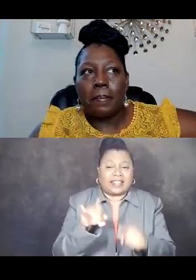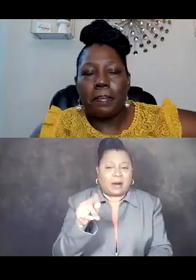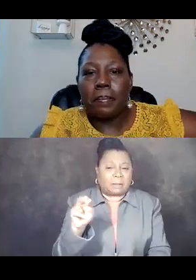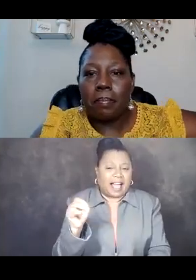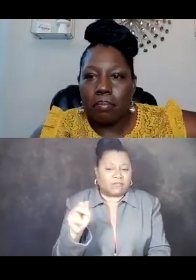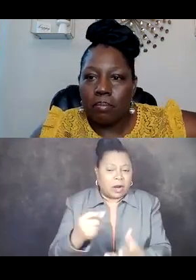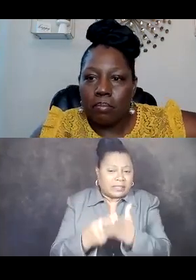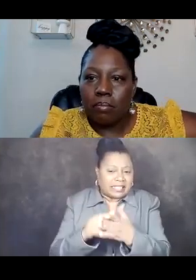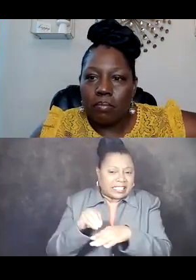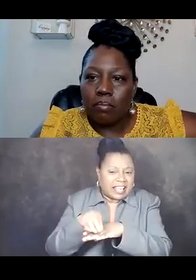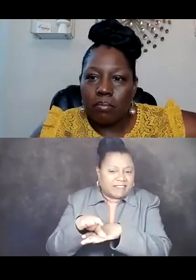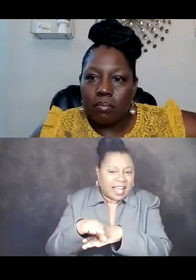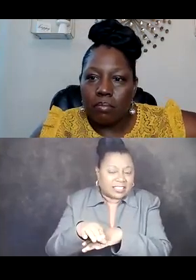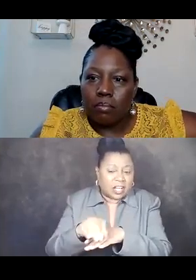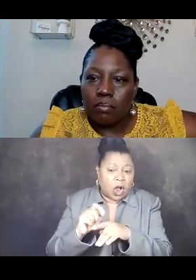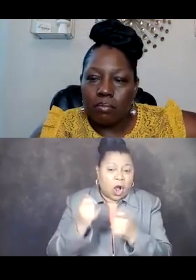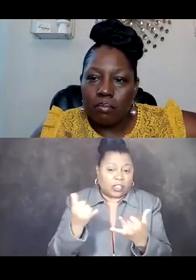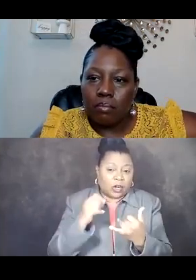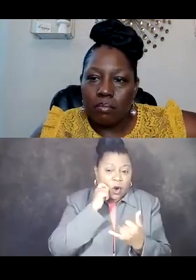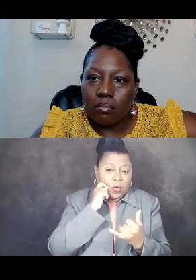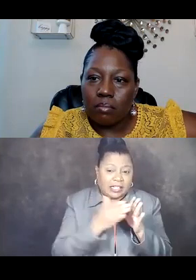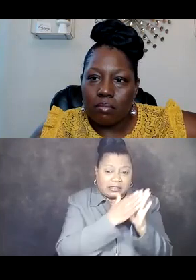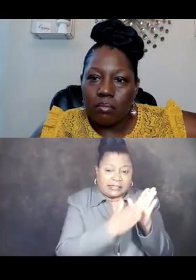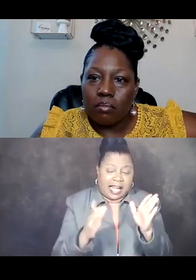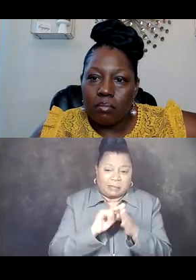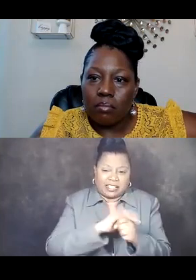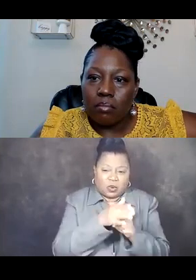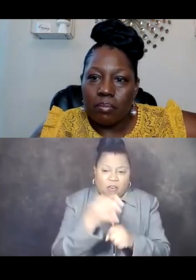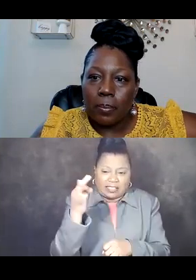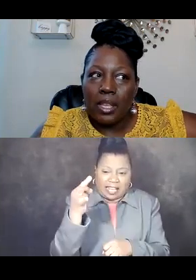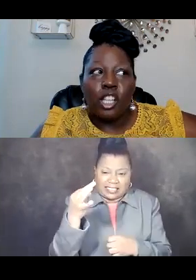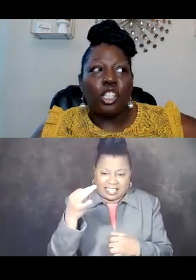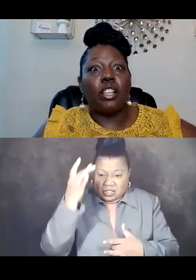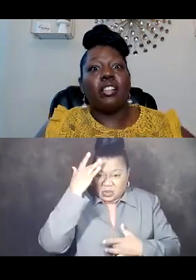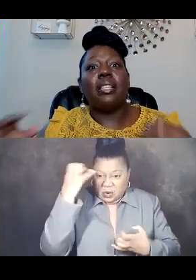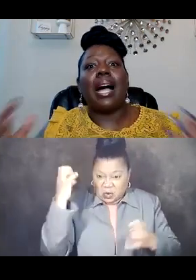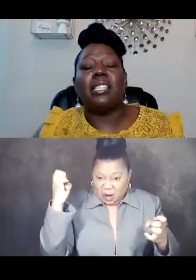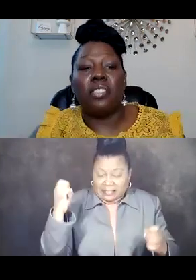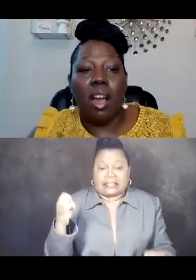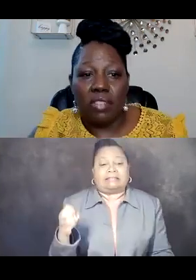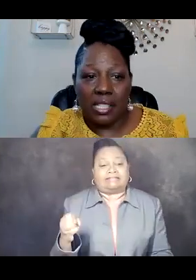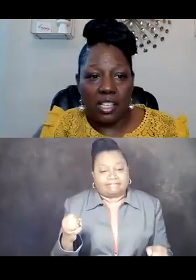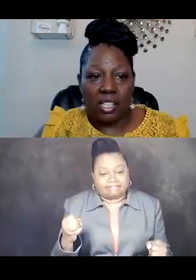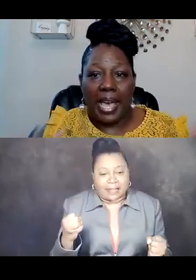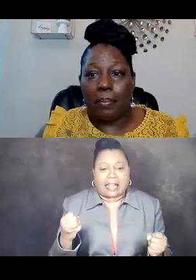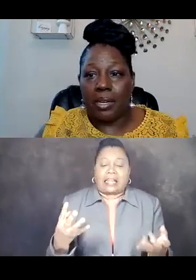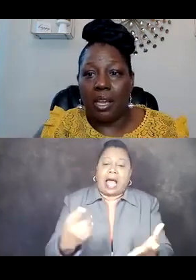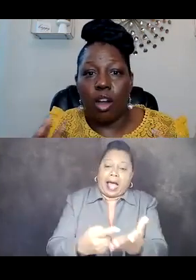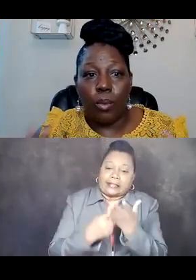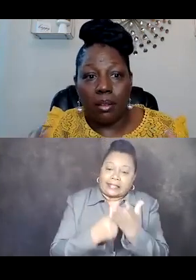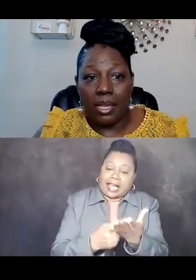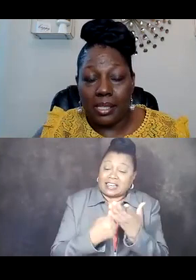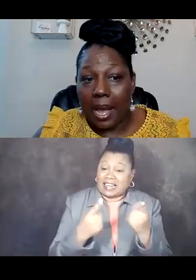discussed the effects of the current racial climate amidst the COVID crisis? So there's lots of conversations